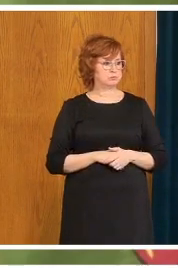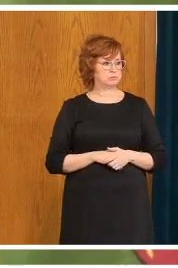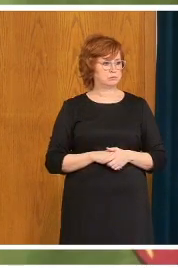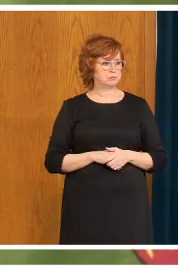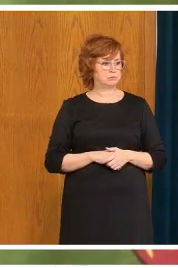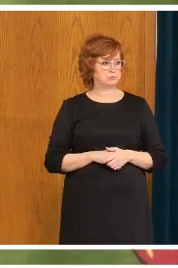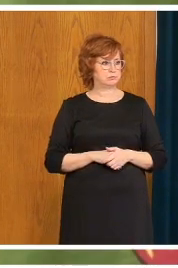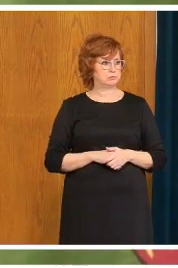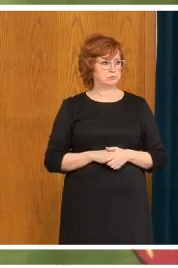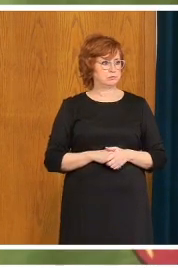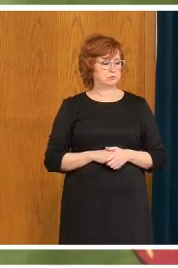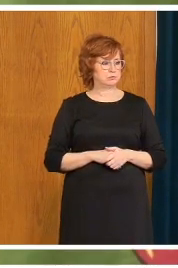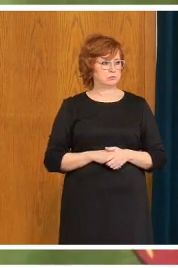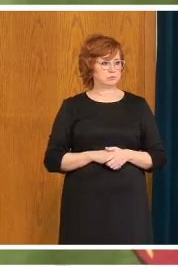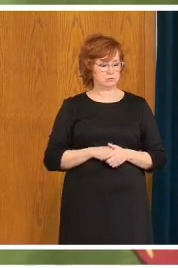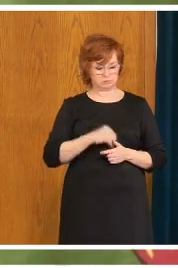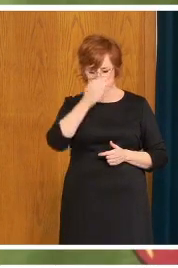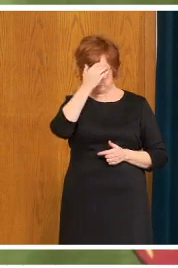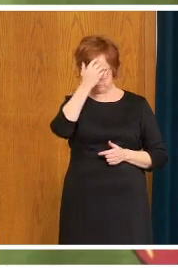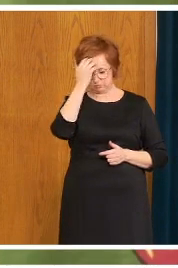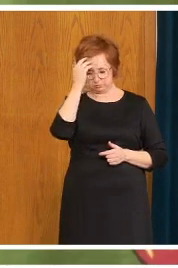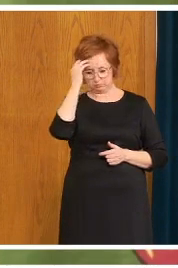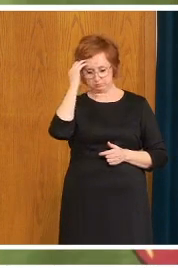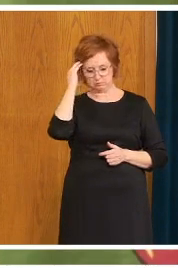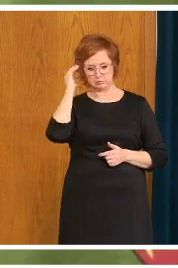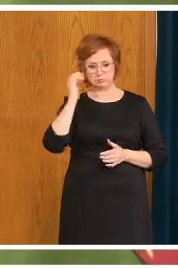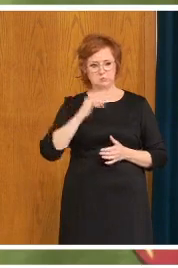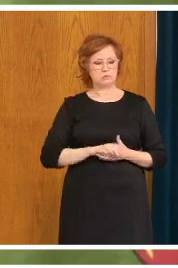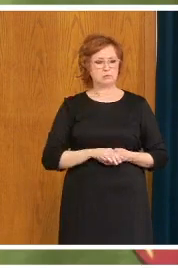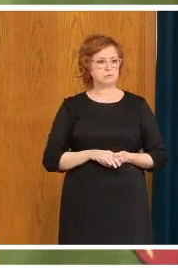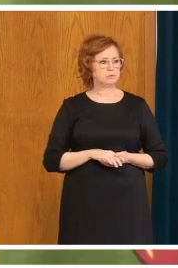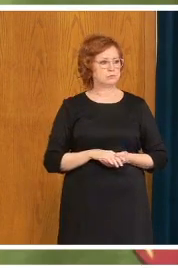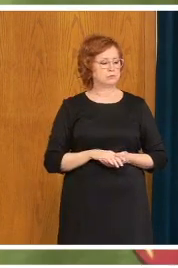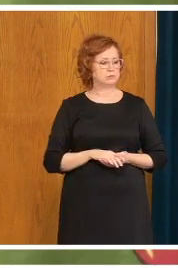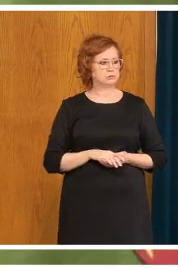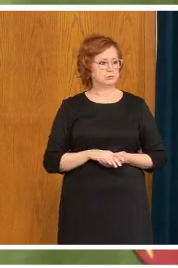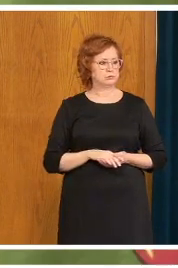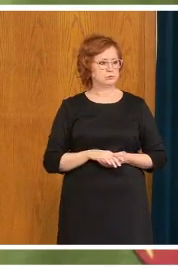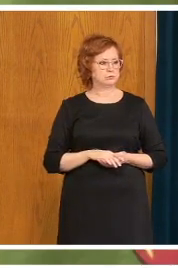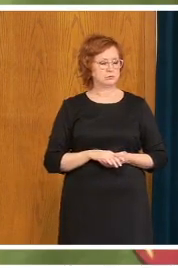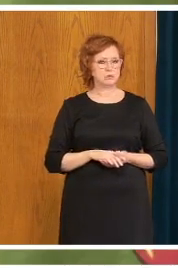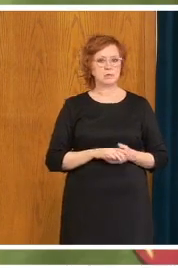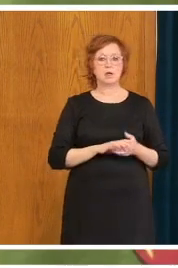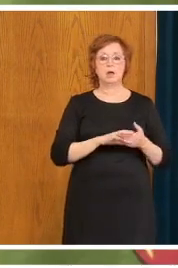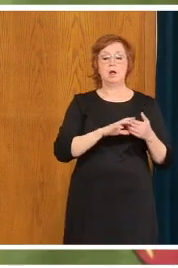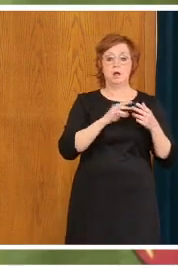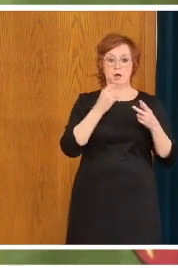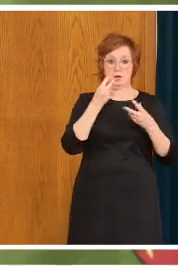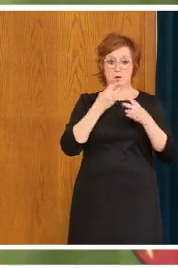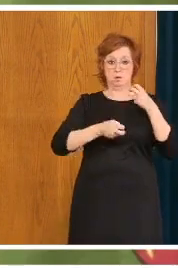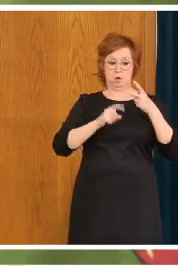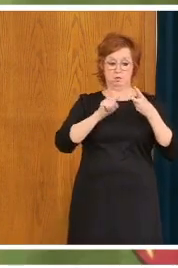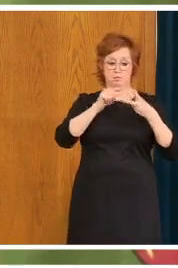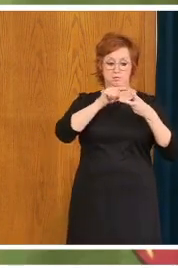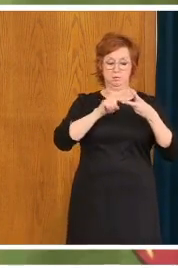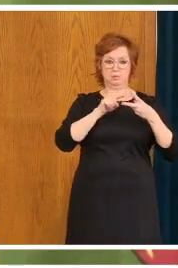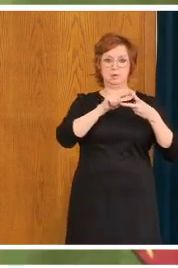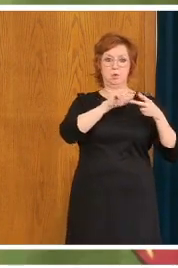At the crosshairs of workplace and household transmission, if that's a combination problem, would seem to be